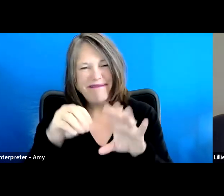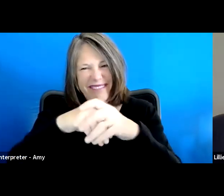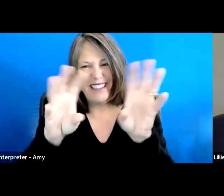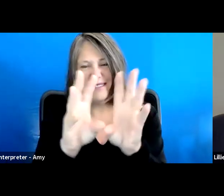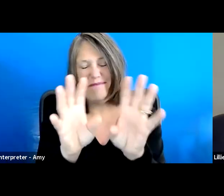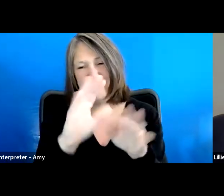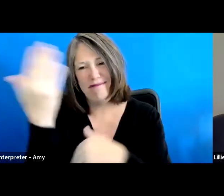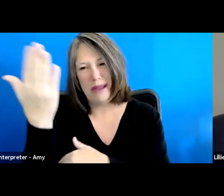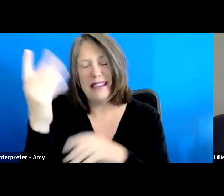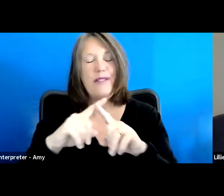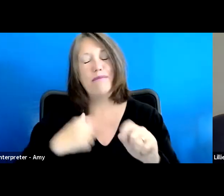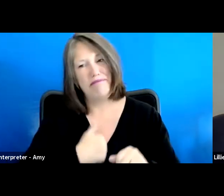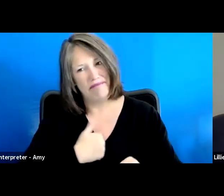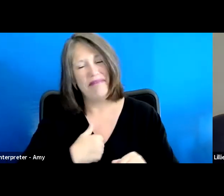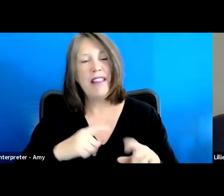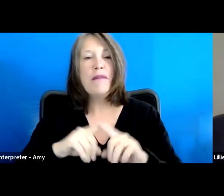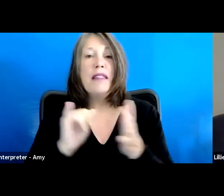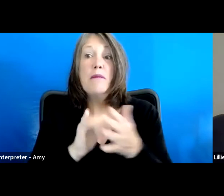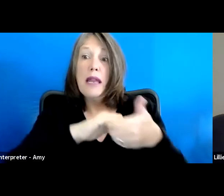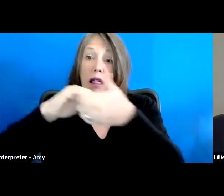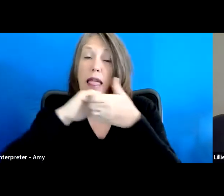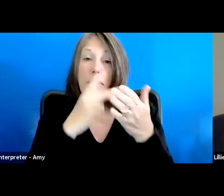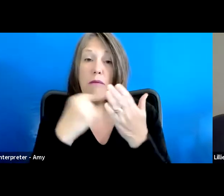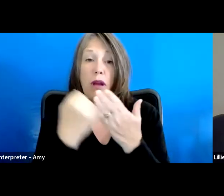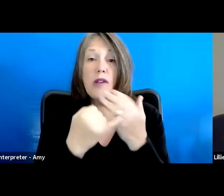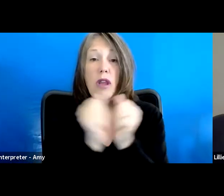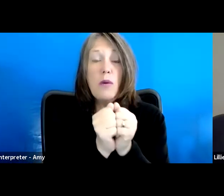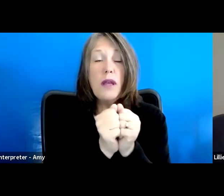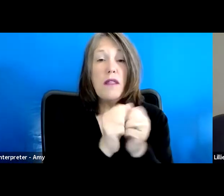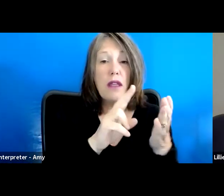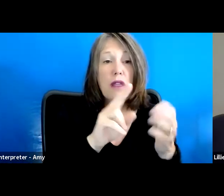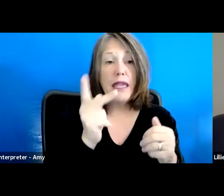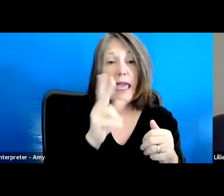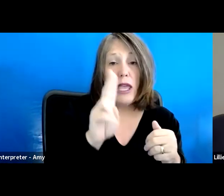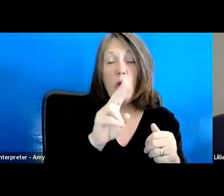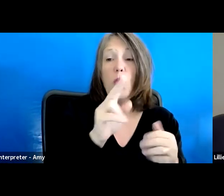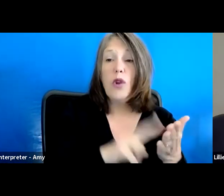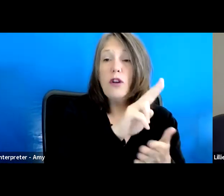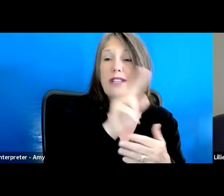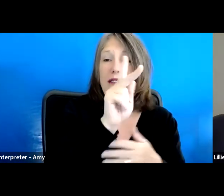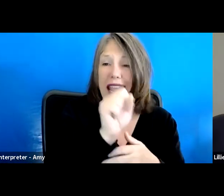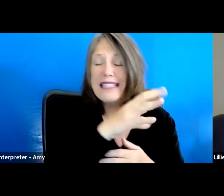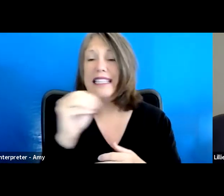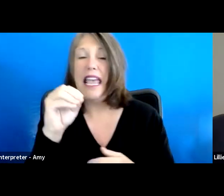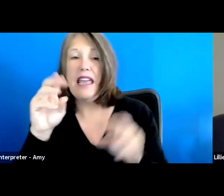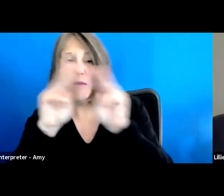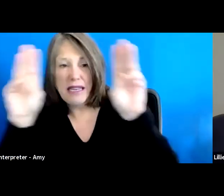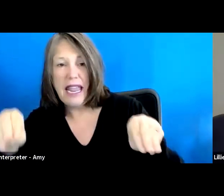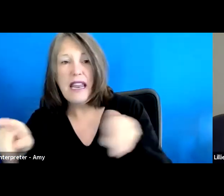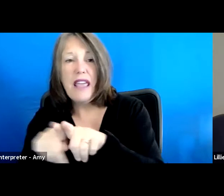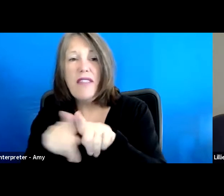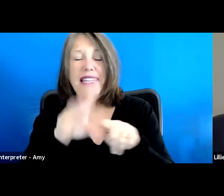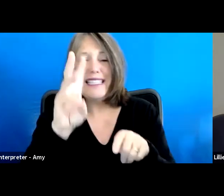This has been a collaborative project between the universities of Kansas and Montana and 6 different centers for independent